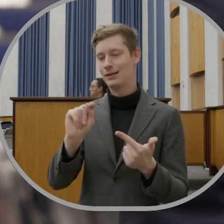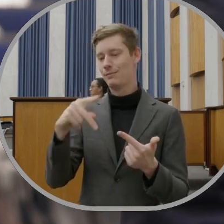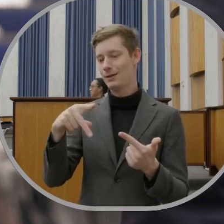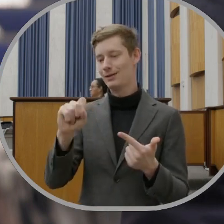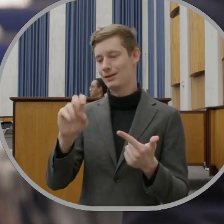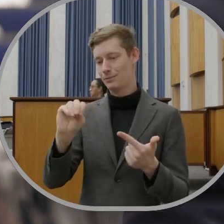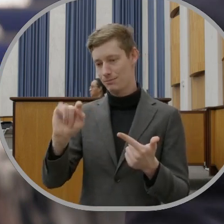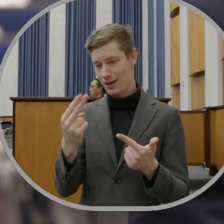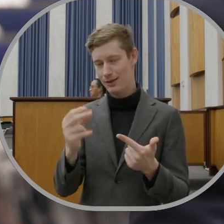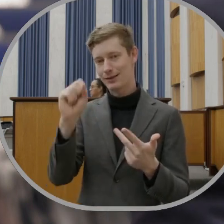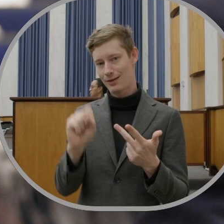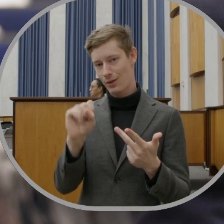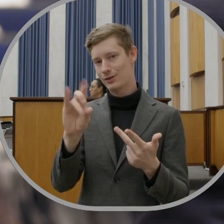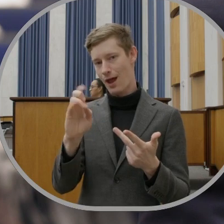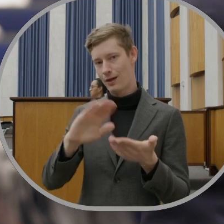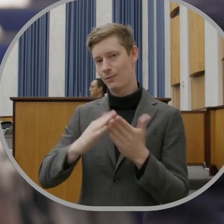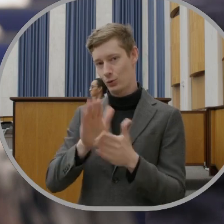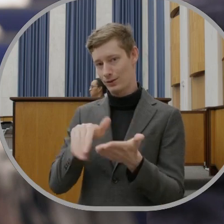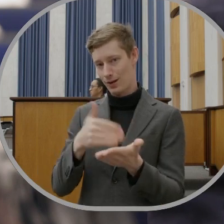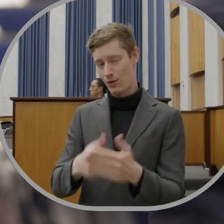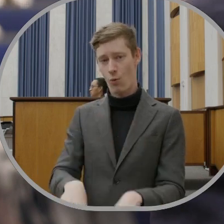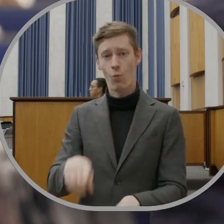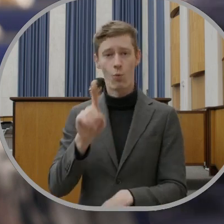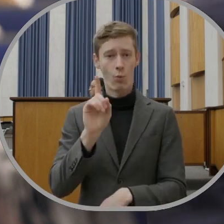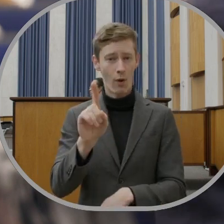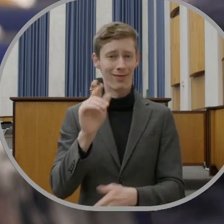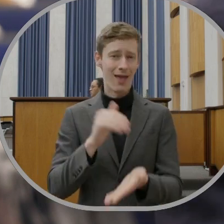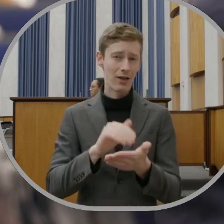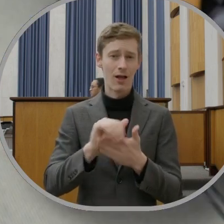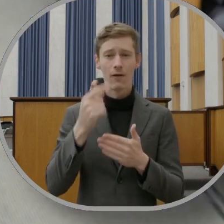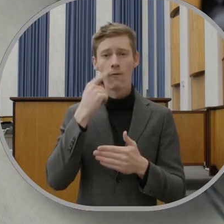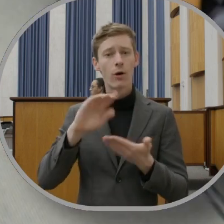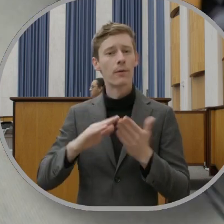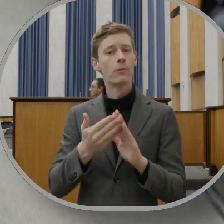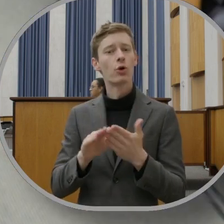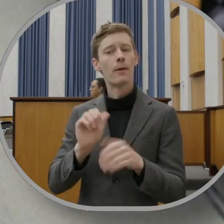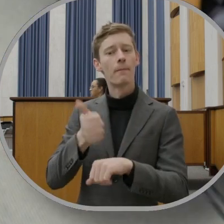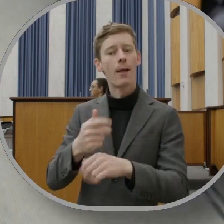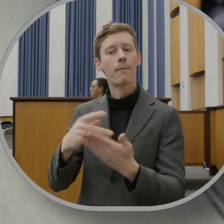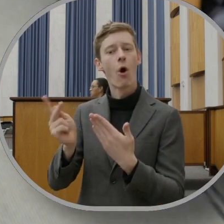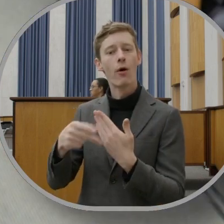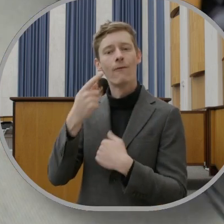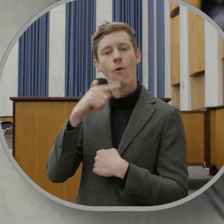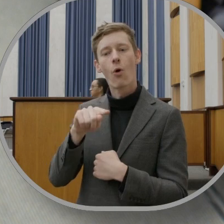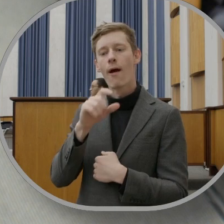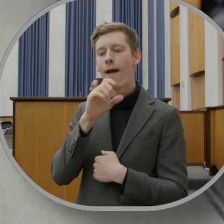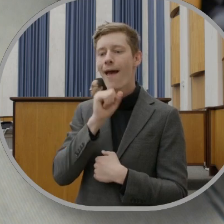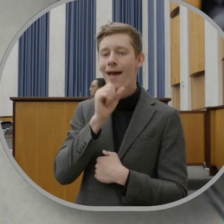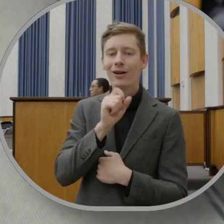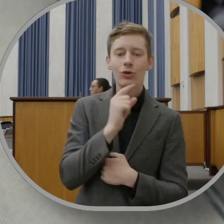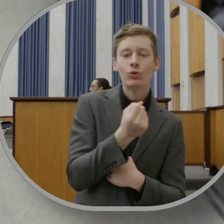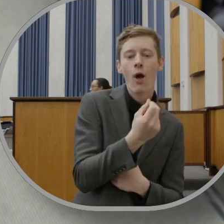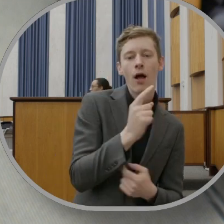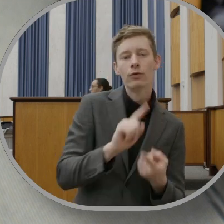Centers. $1 million for our Positive Youth Development Fund to support community-based programs for youth ages 12 to 19